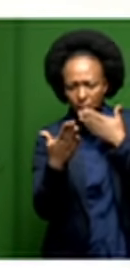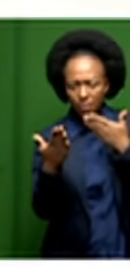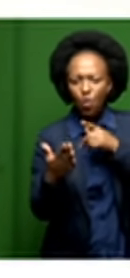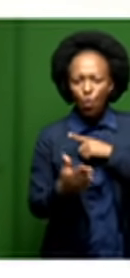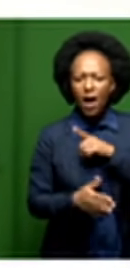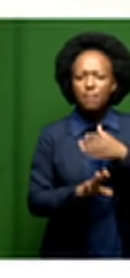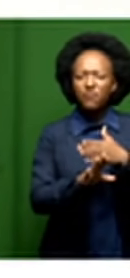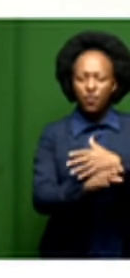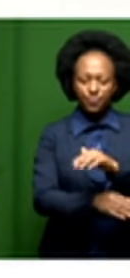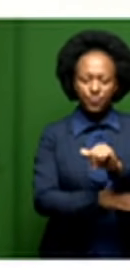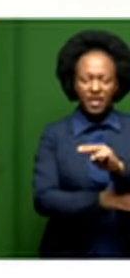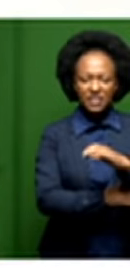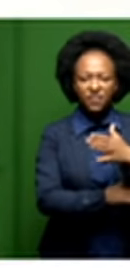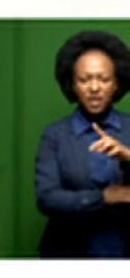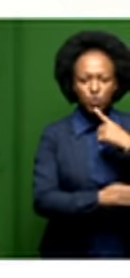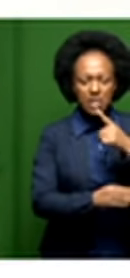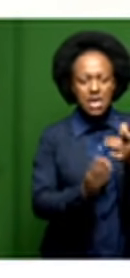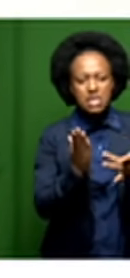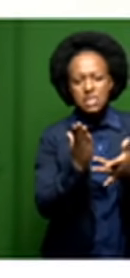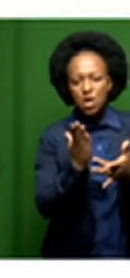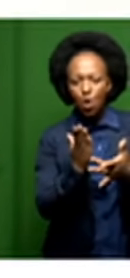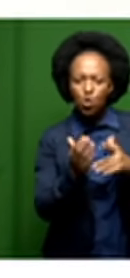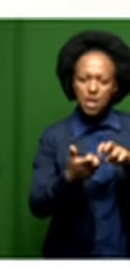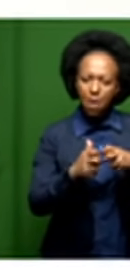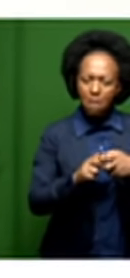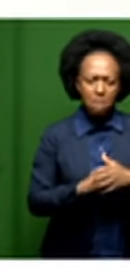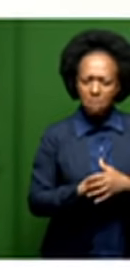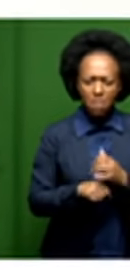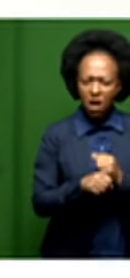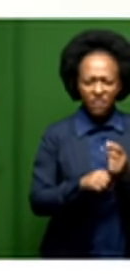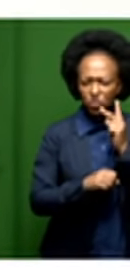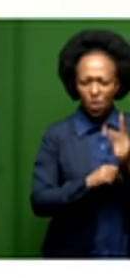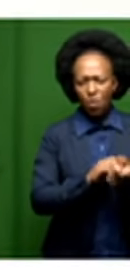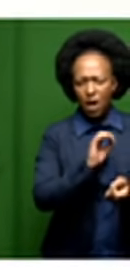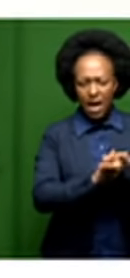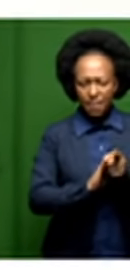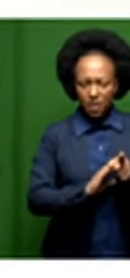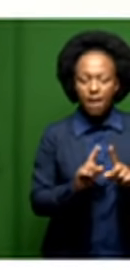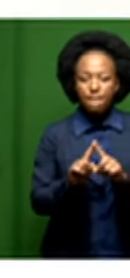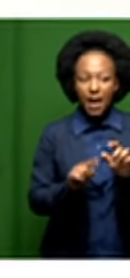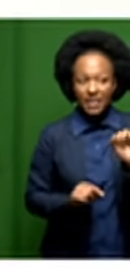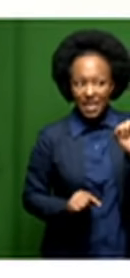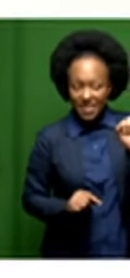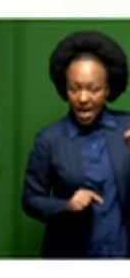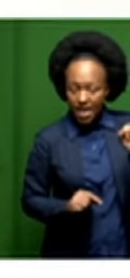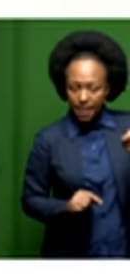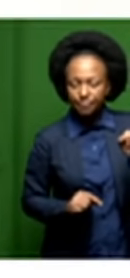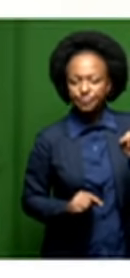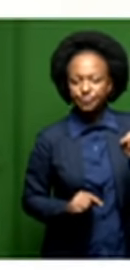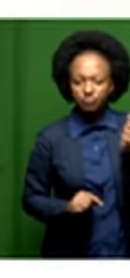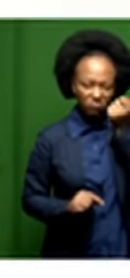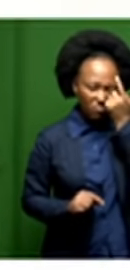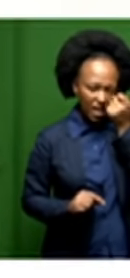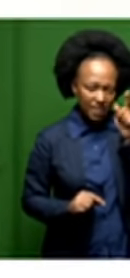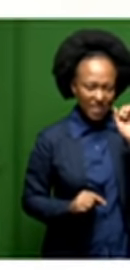So, you know, that's something that they're saying was not happening. However, their interpretation, and I do stress that it seems to be